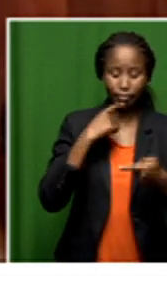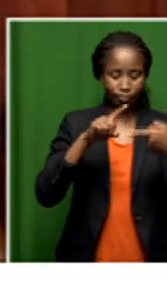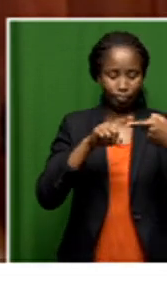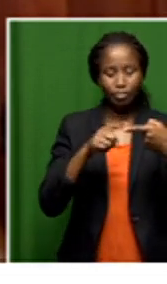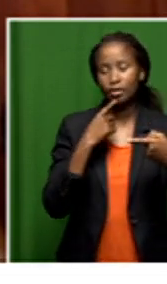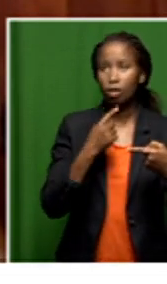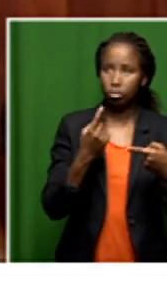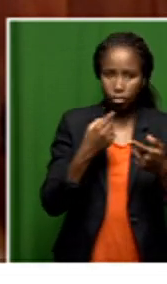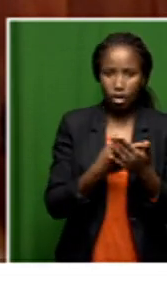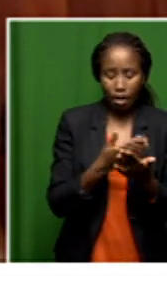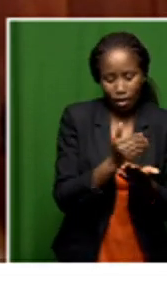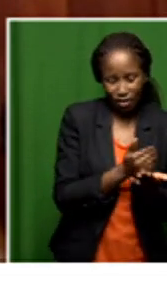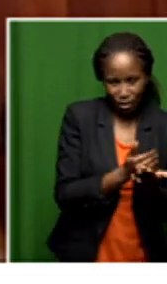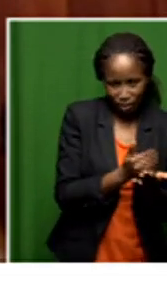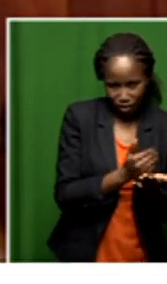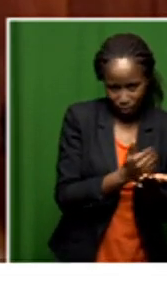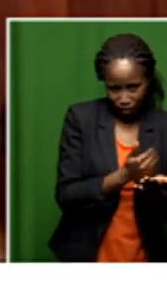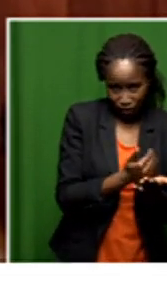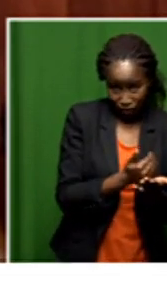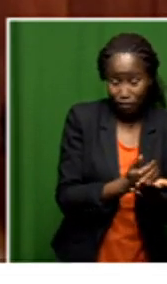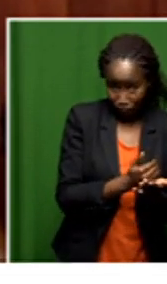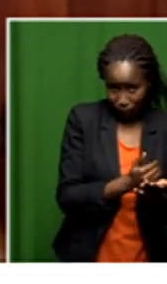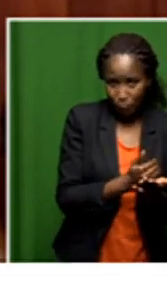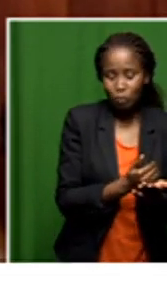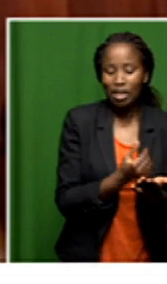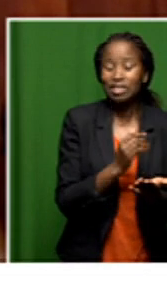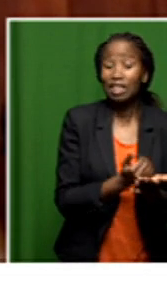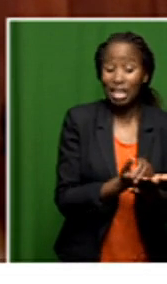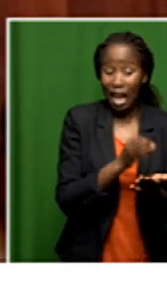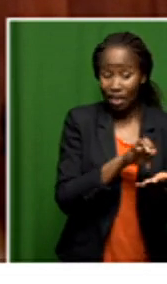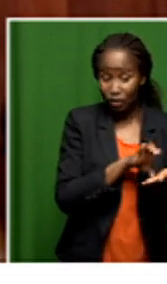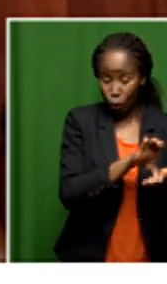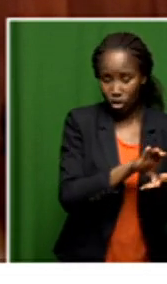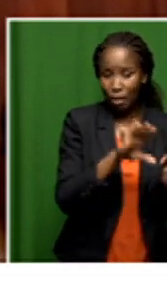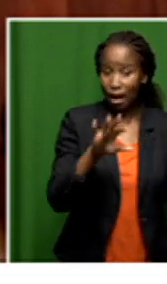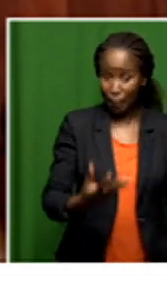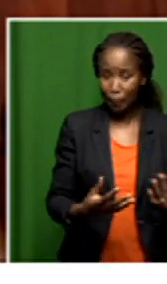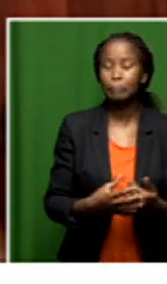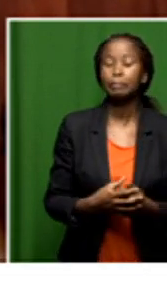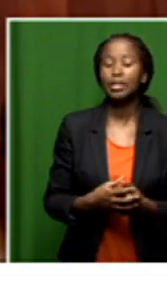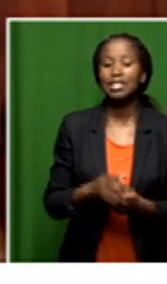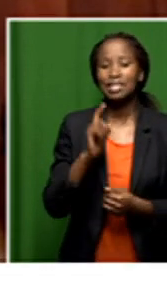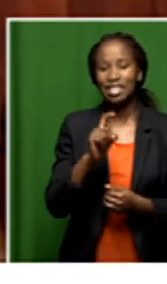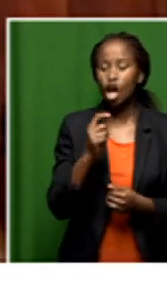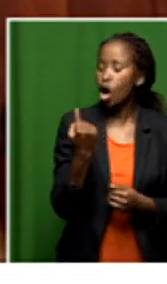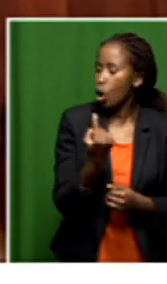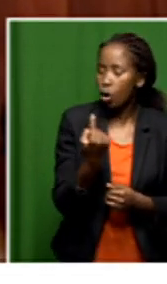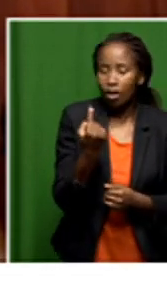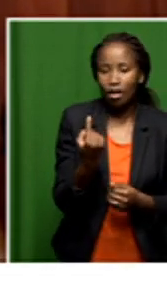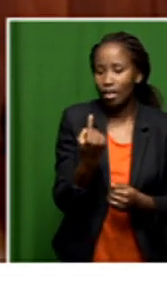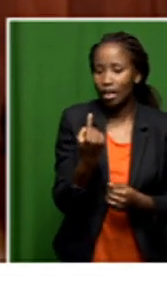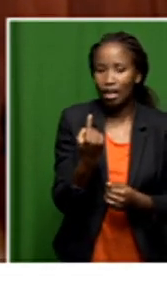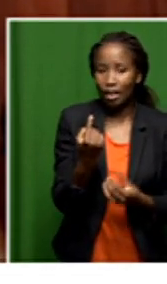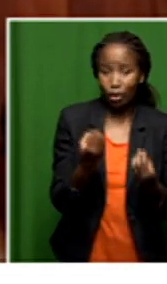your investments, one of the keys, one of the secrets to investing is that good diversification is kind of the only free lunch you get